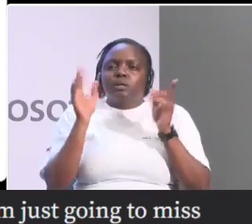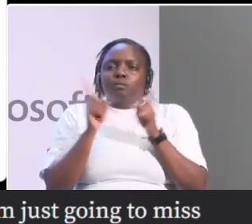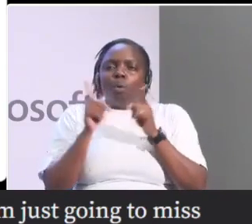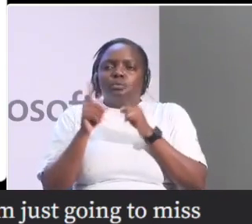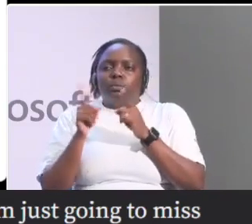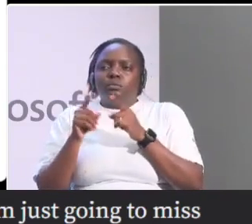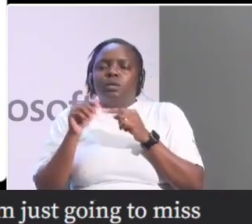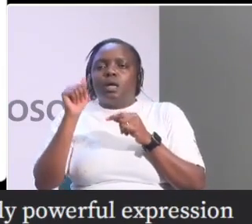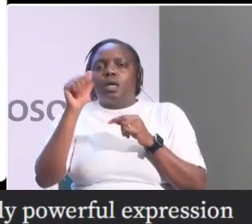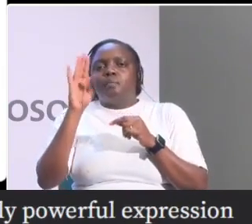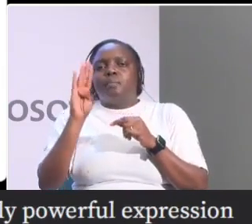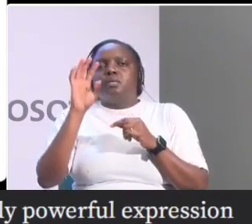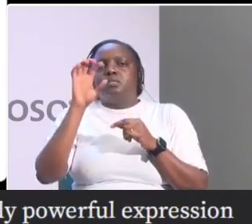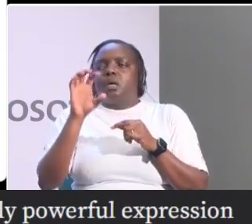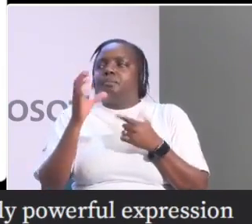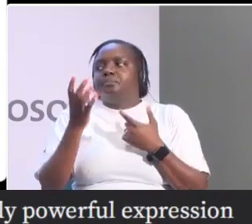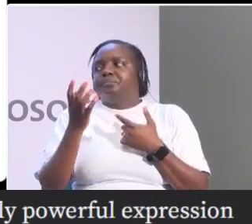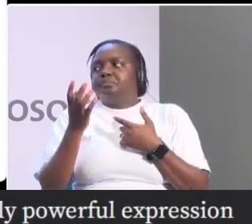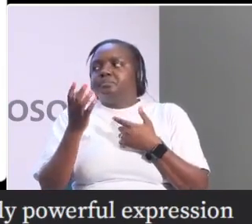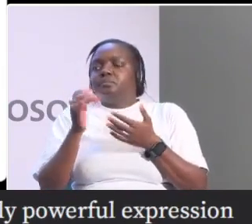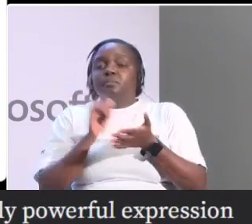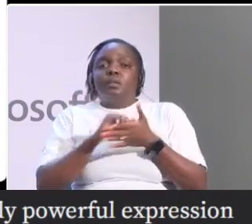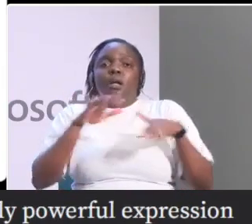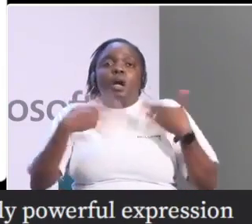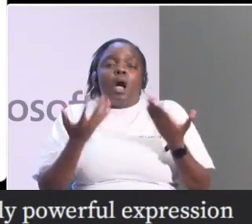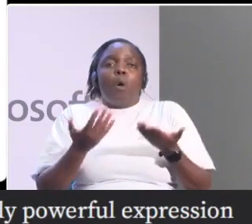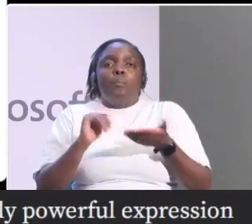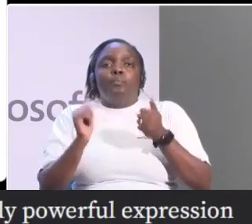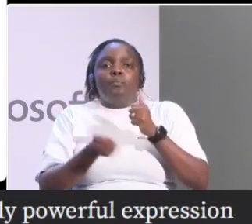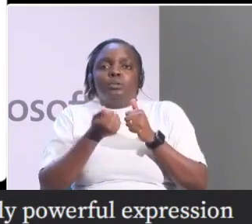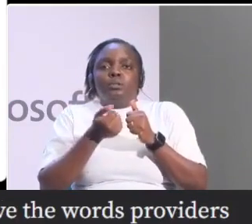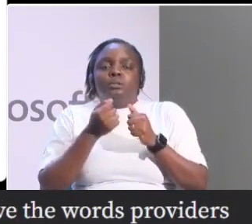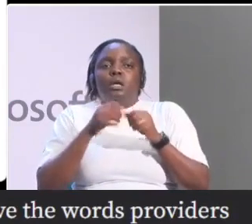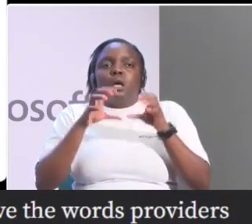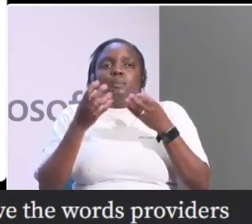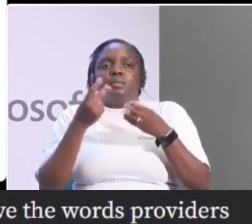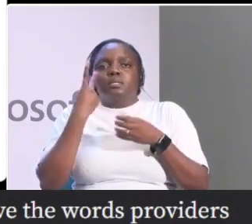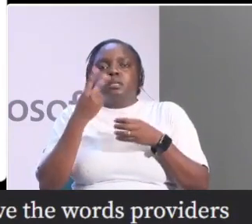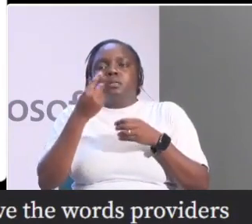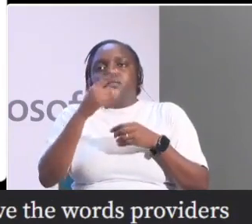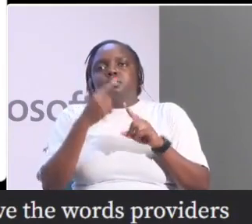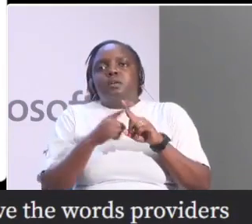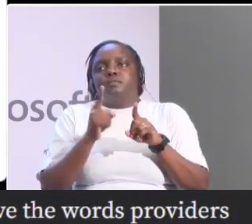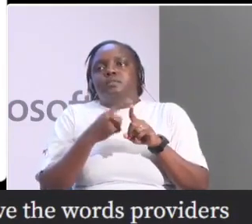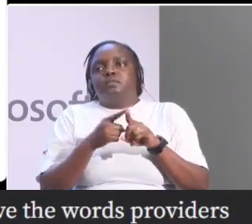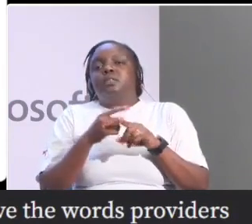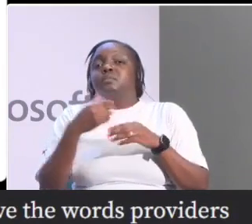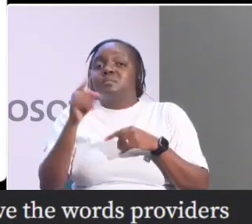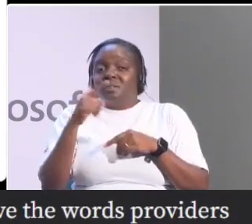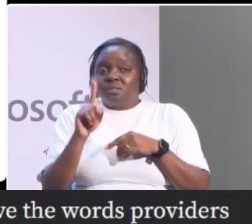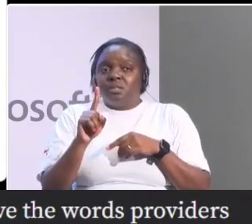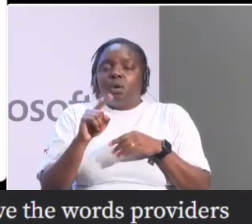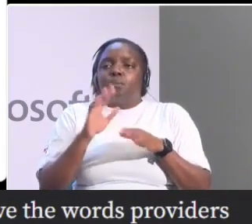Department A, Department B, Department C. That's how most companies see themselves, as different departments. On